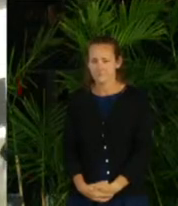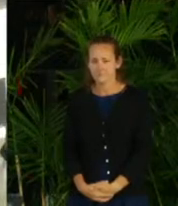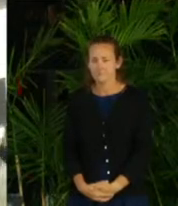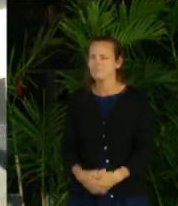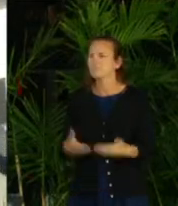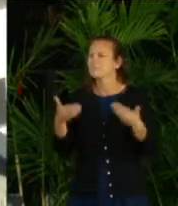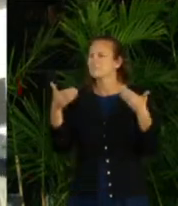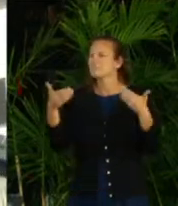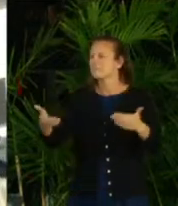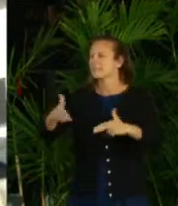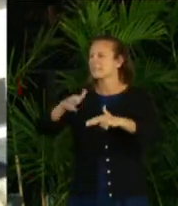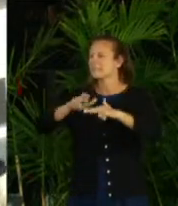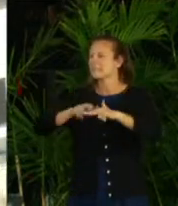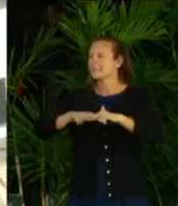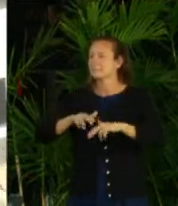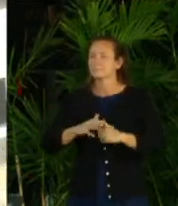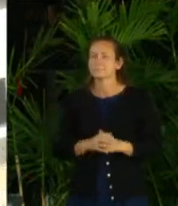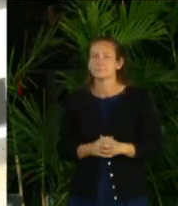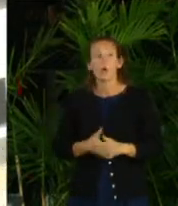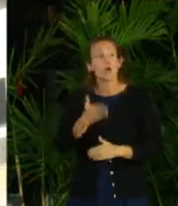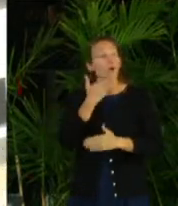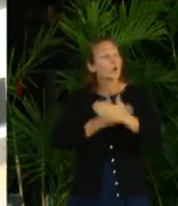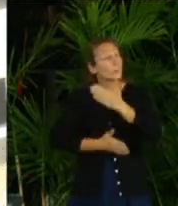Please be seated. Good morning.